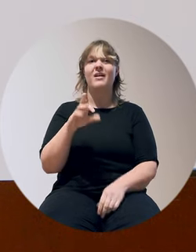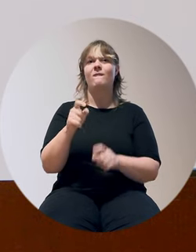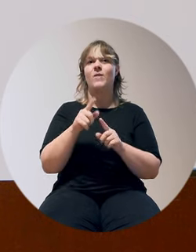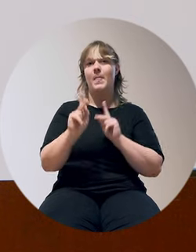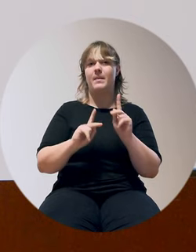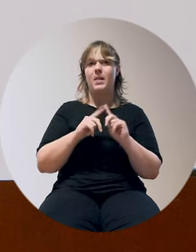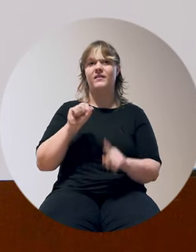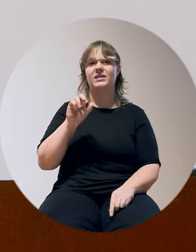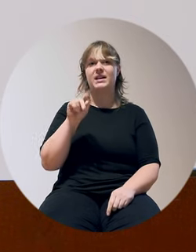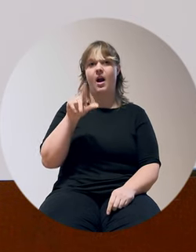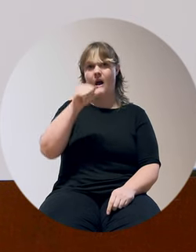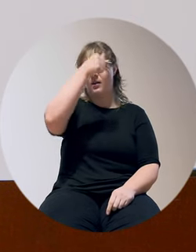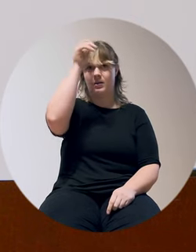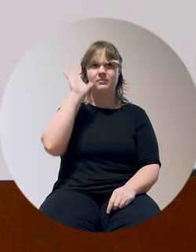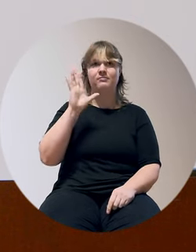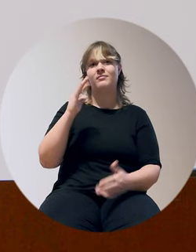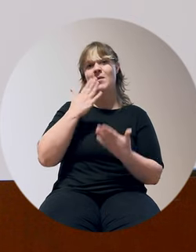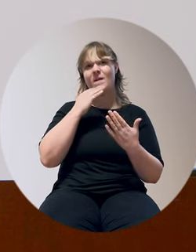Sitka. Grateful to be here.